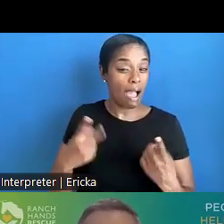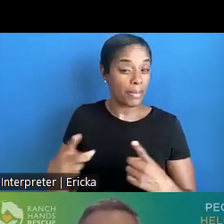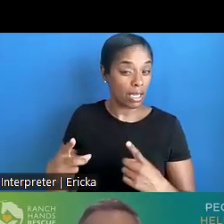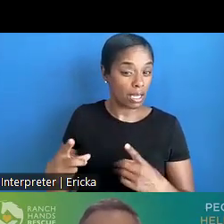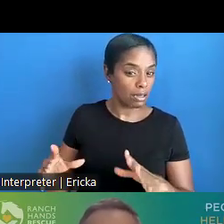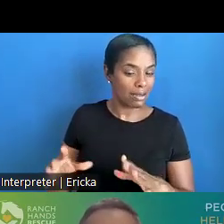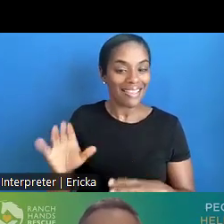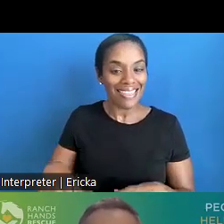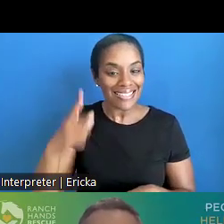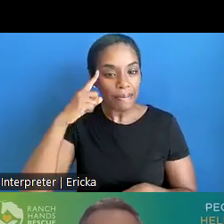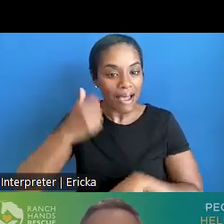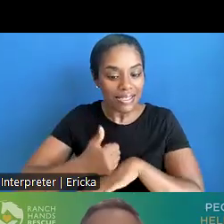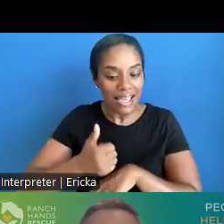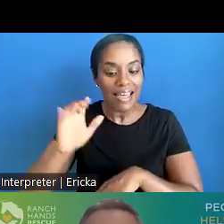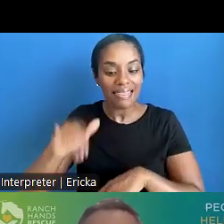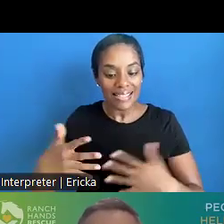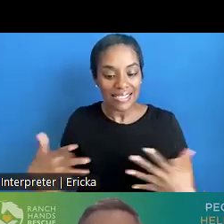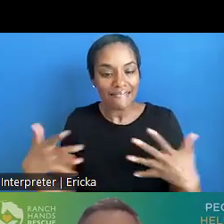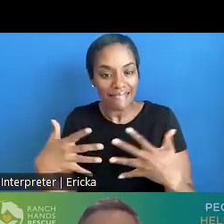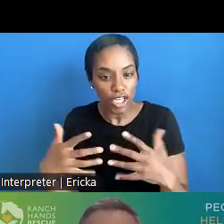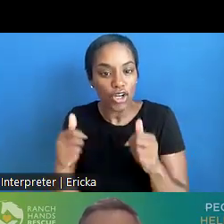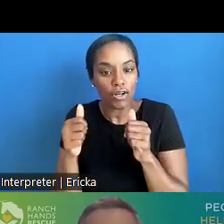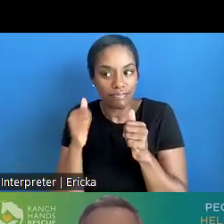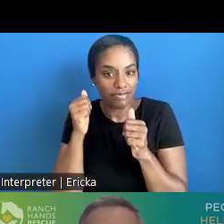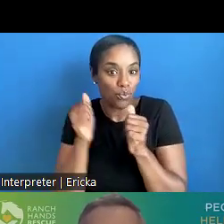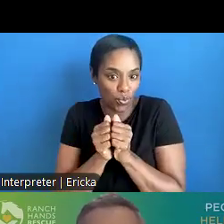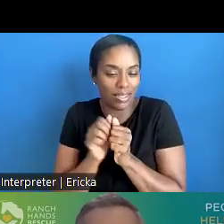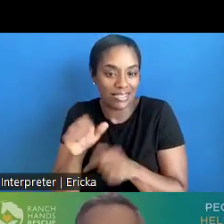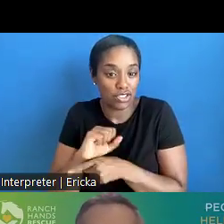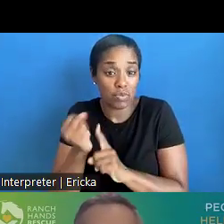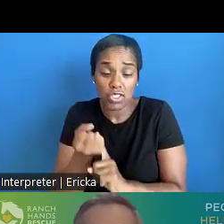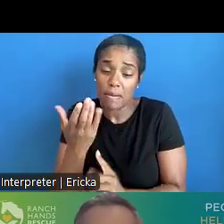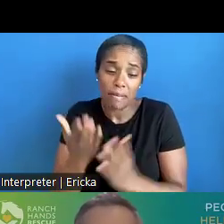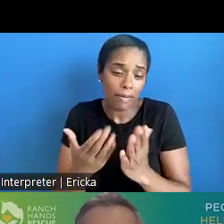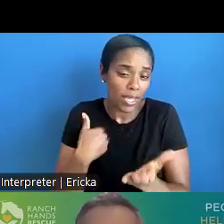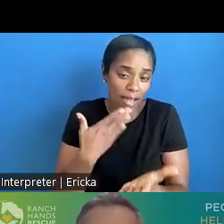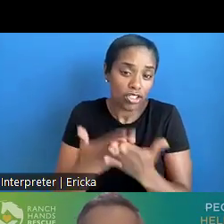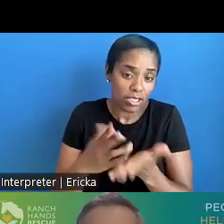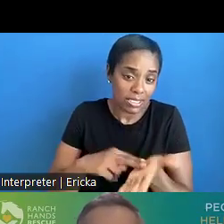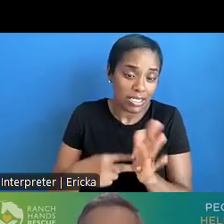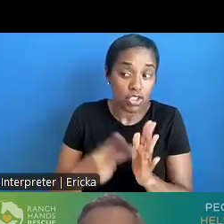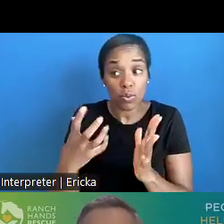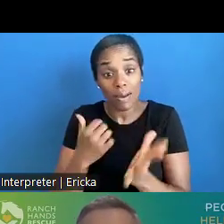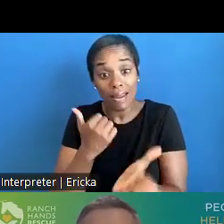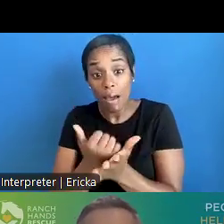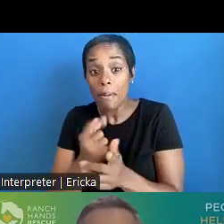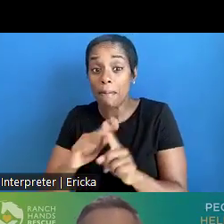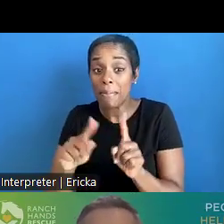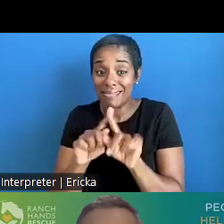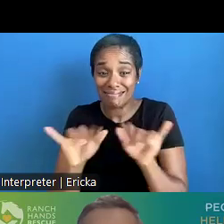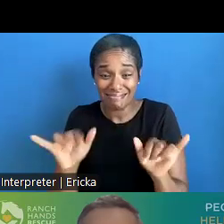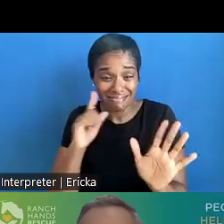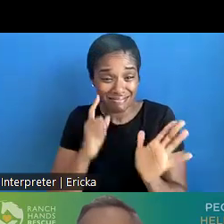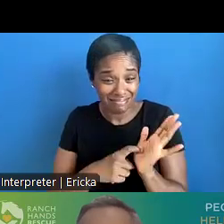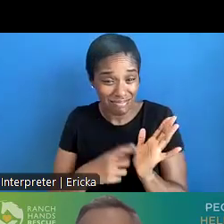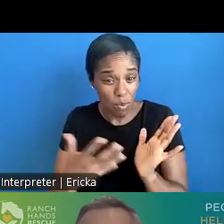mindset, that's the fear that comes with the territory. So, we have good intentions, we want to help, but we've got to recognize that it's